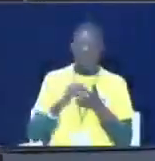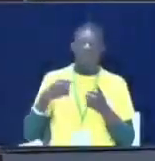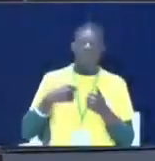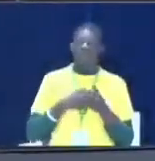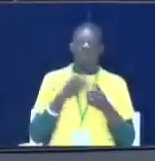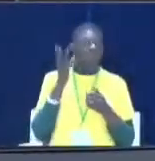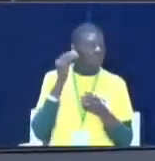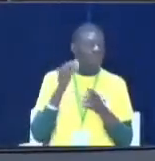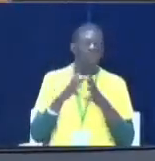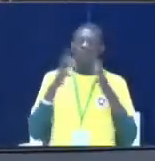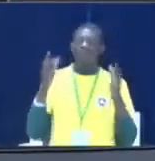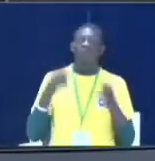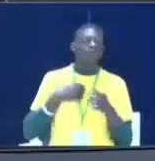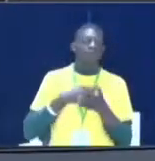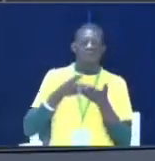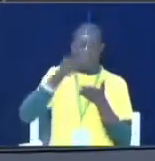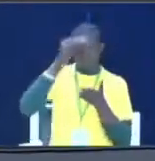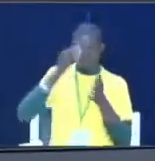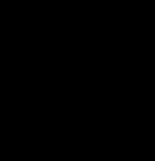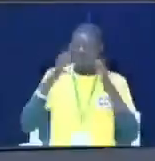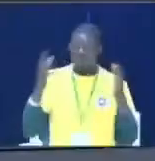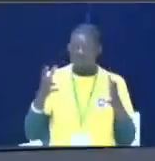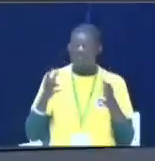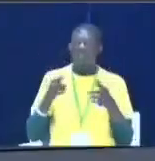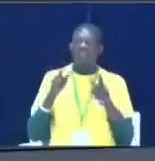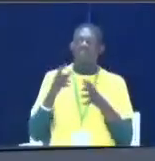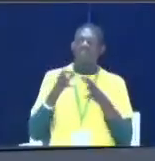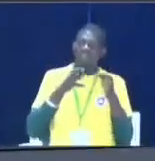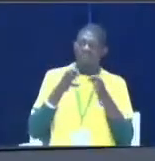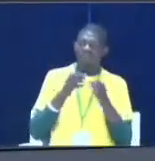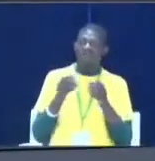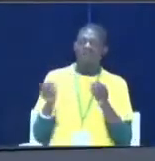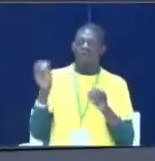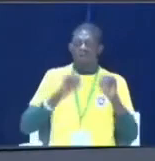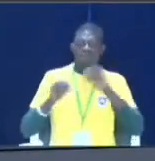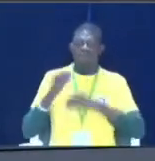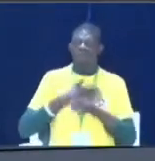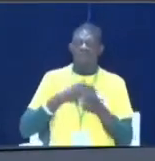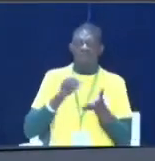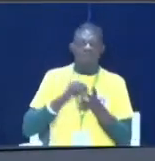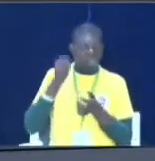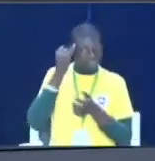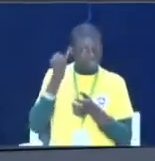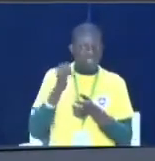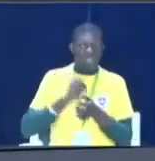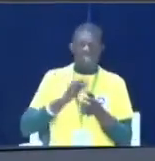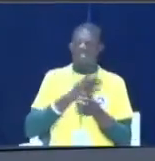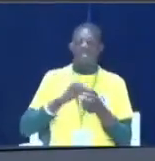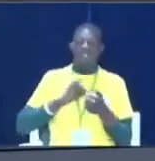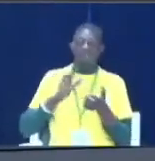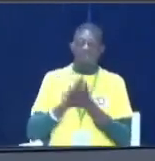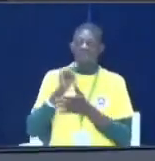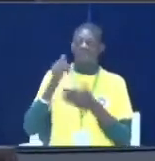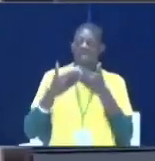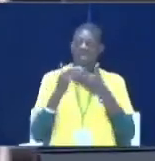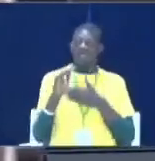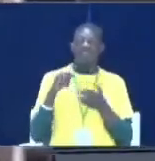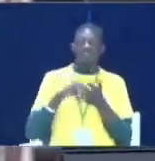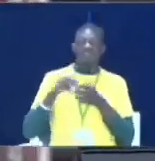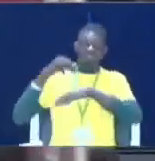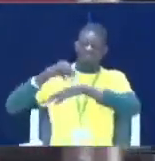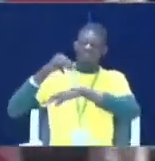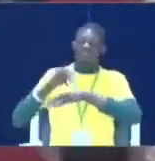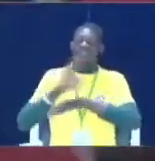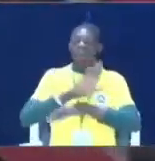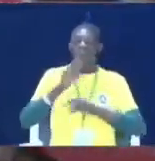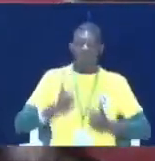much. We have learned so much. Let me just come and contribute my own quota tonight. And I believe that after this message,